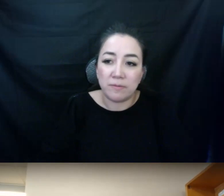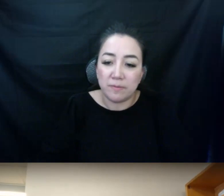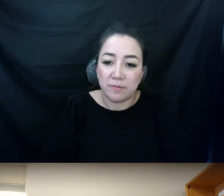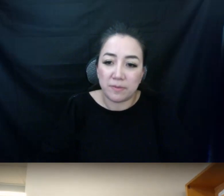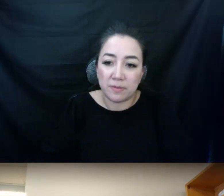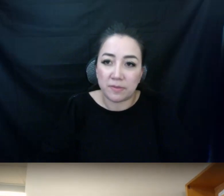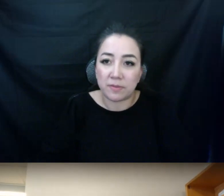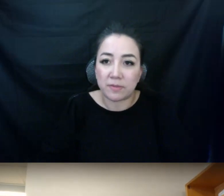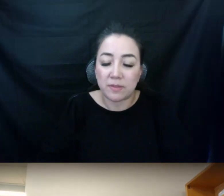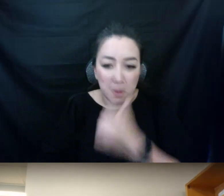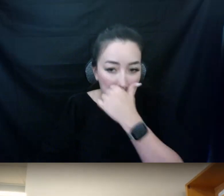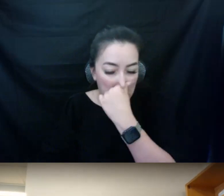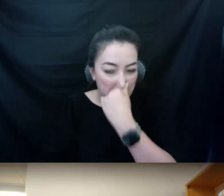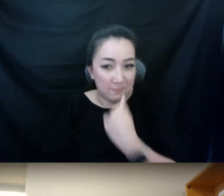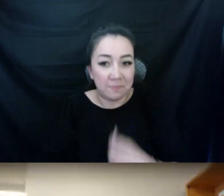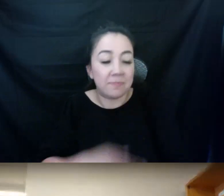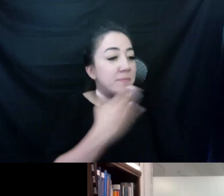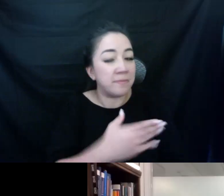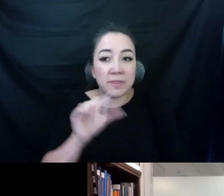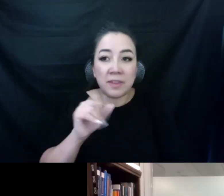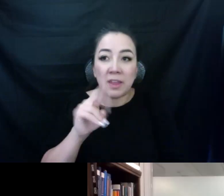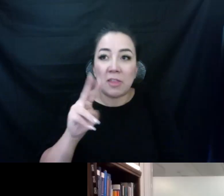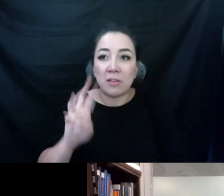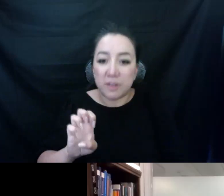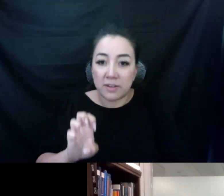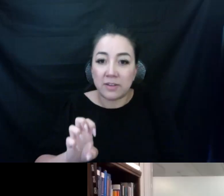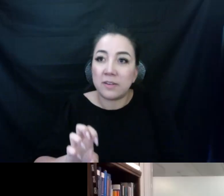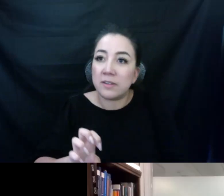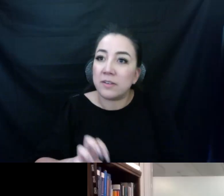Me too. Right. Thank you. Catherine?